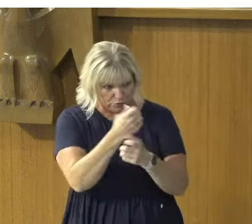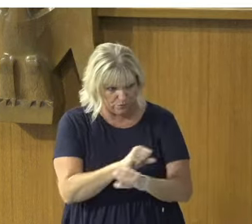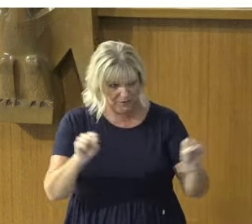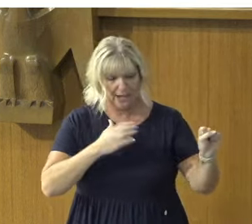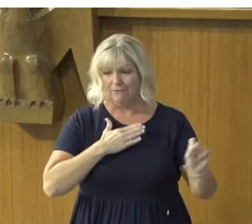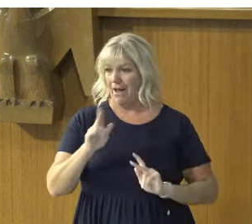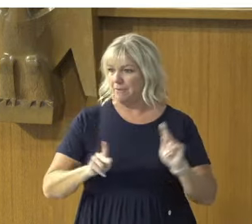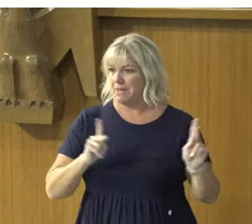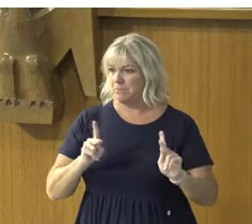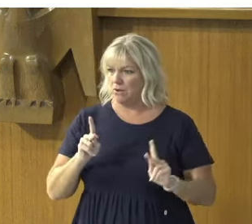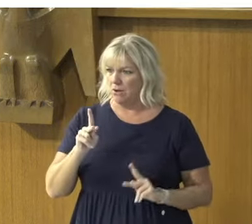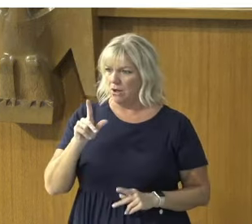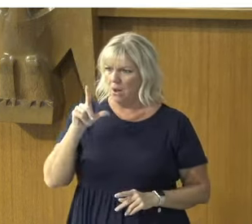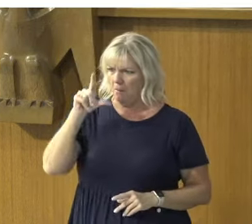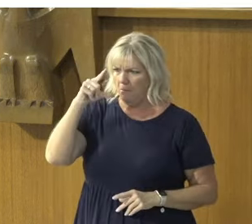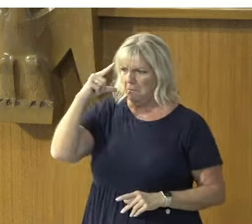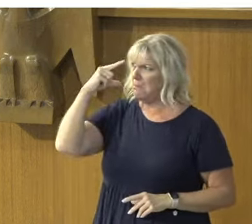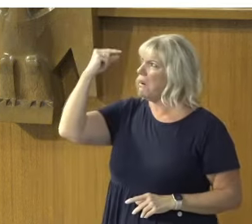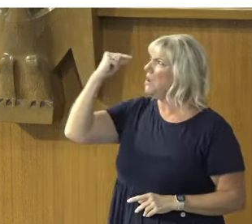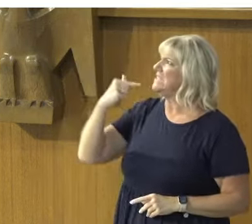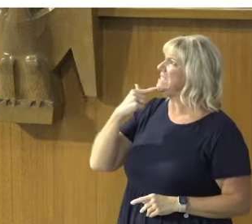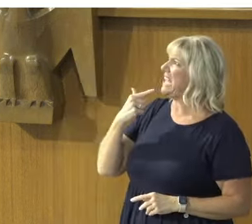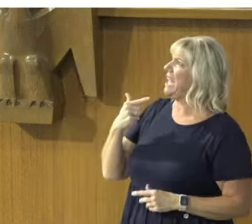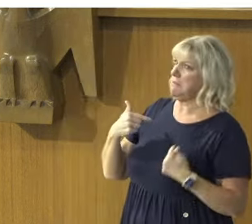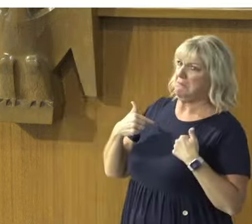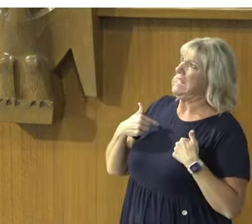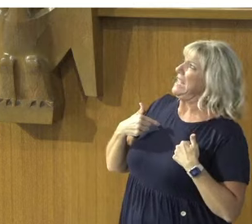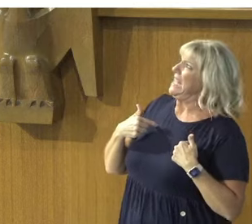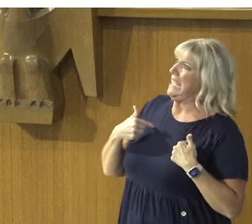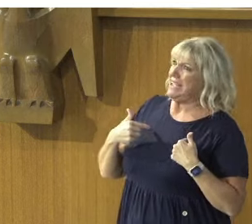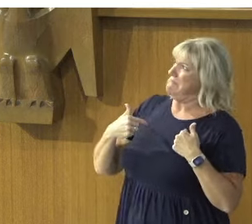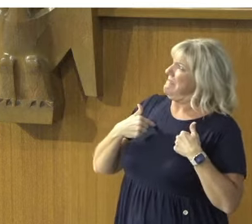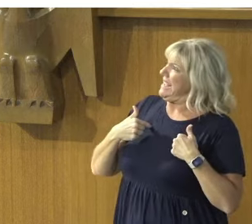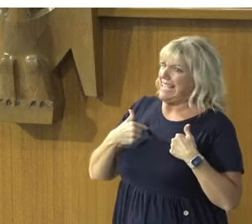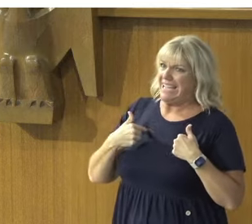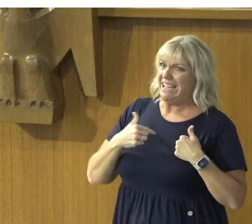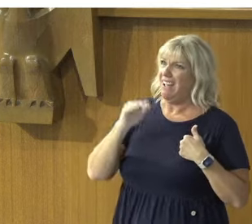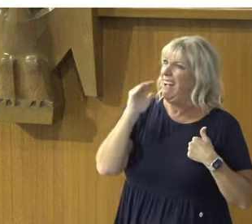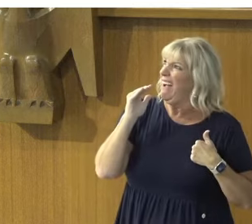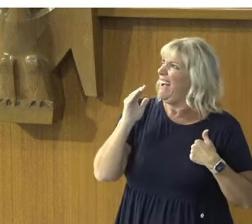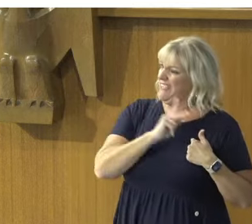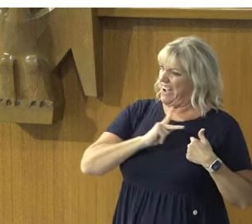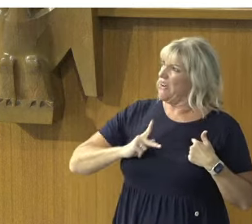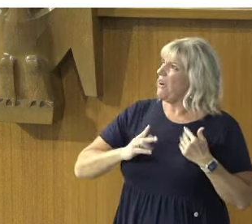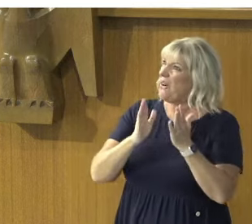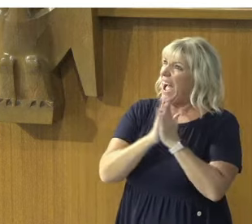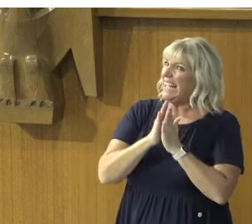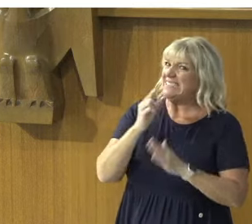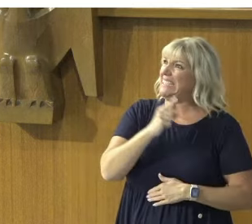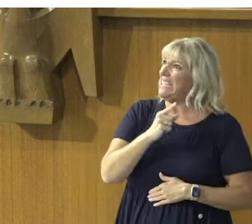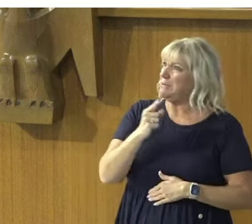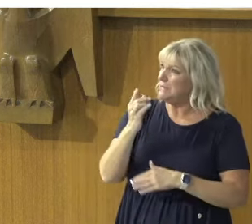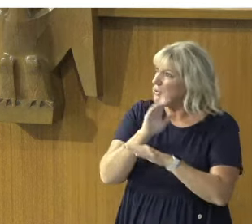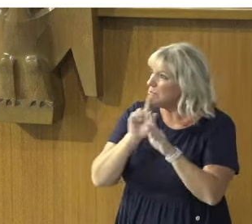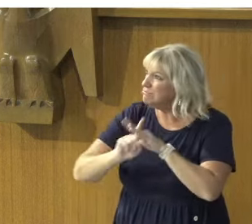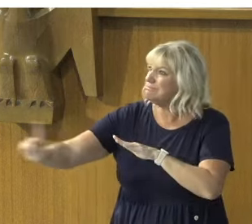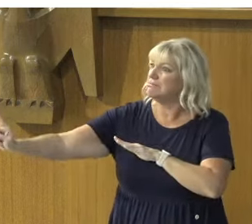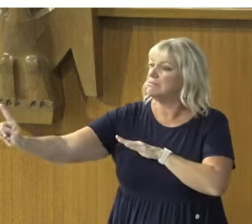But Moses said to God, Who am I that I should go to Pharaoh and bring the Israelites out of Egypt? And God said,